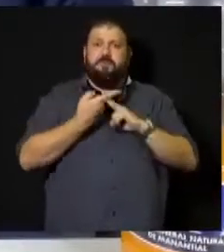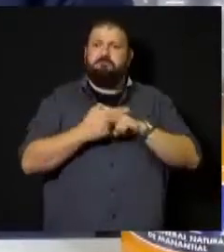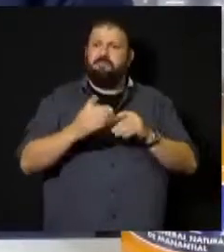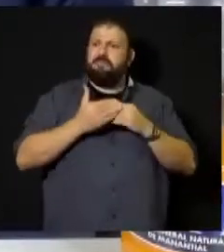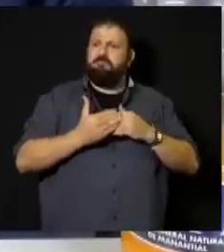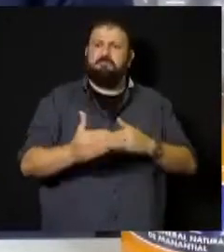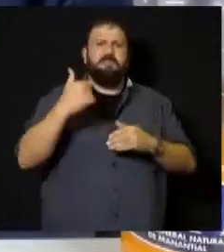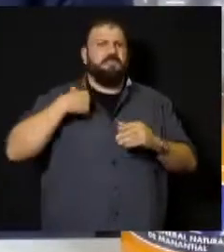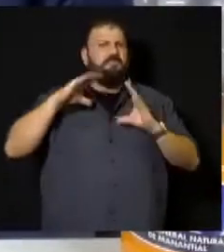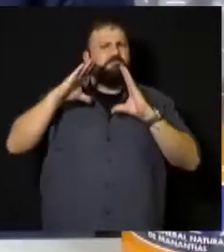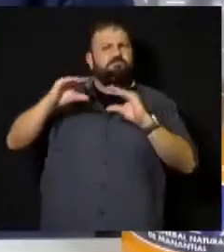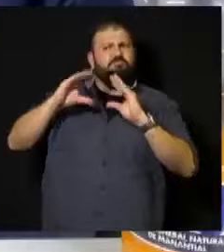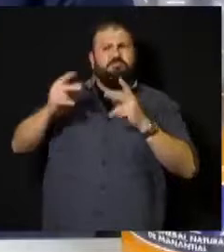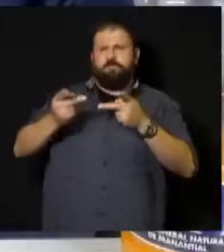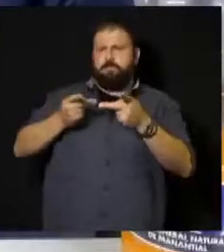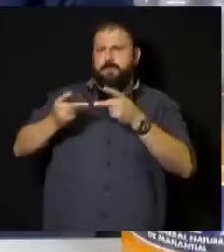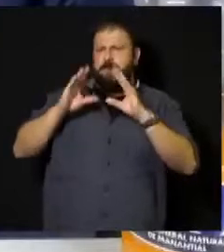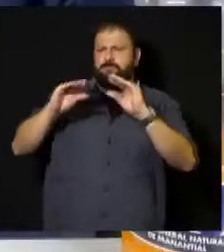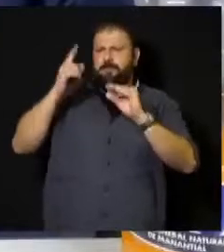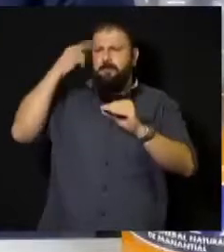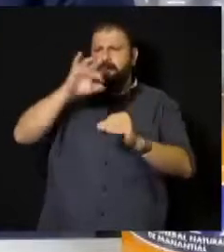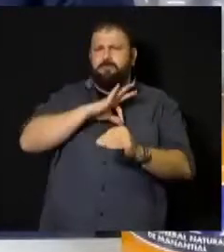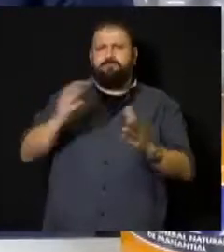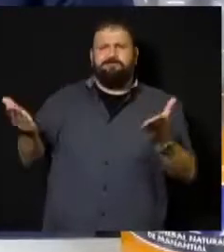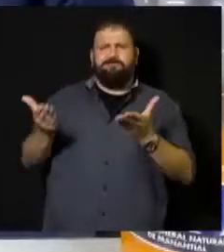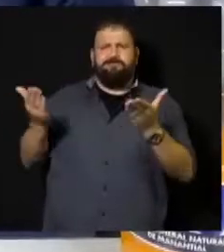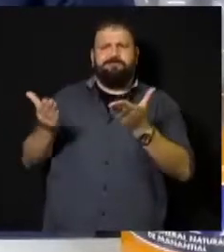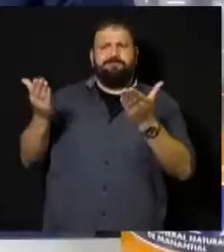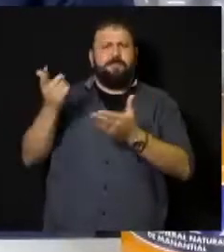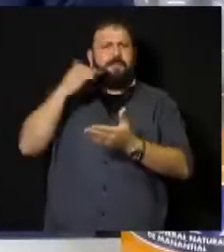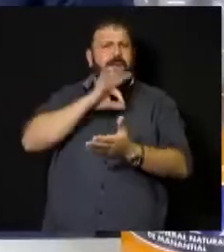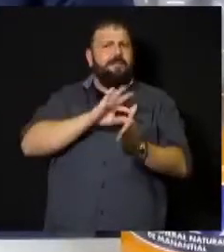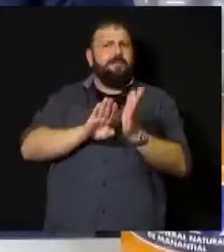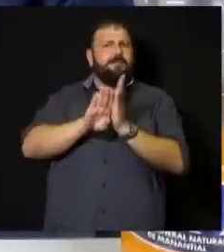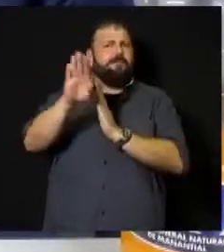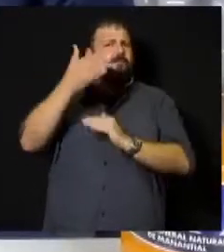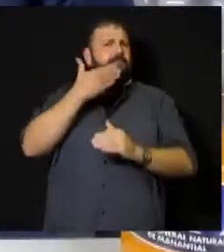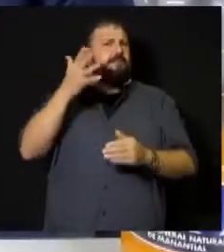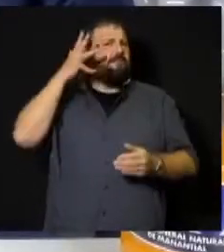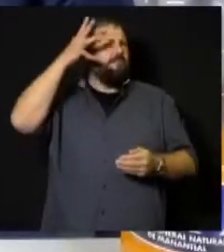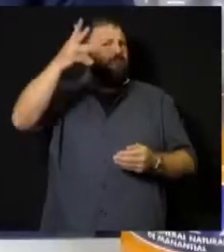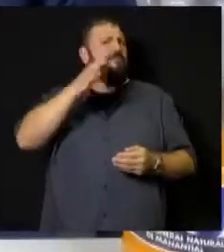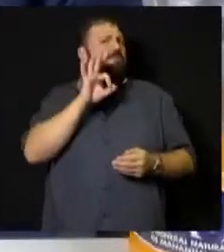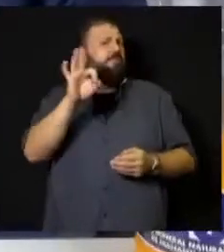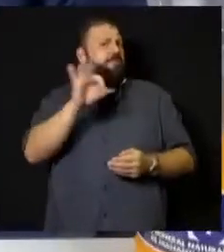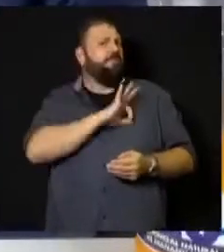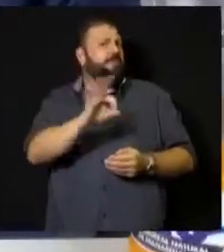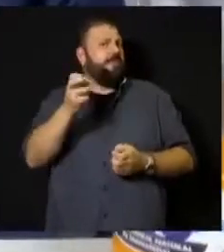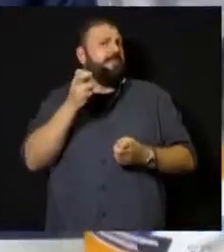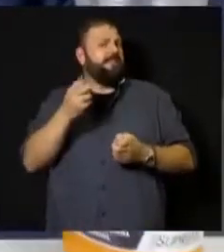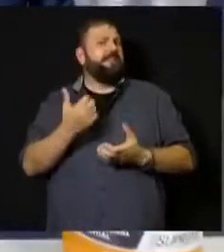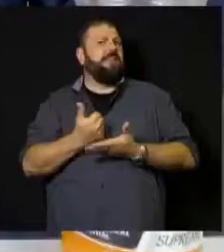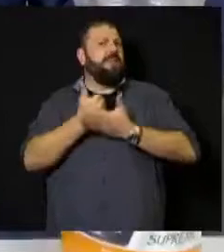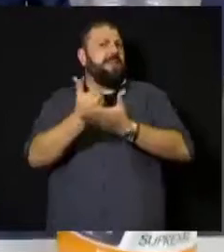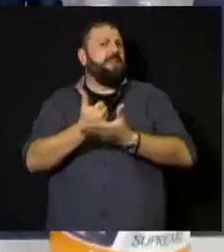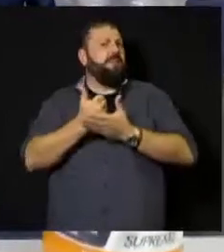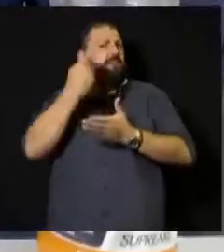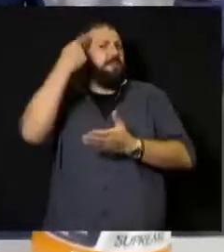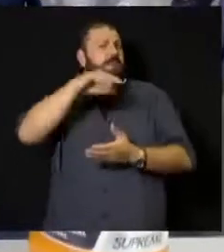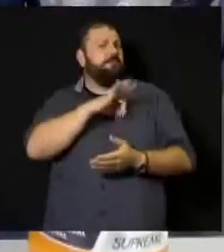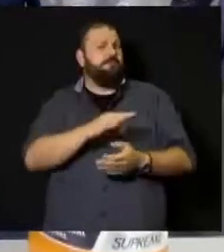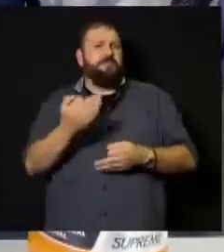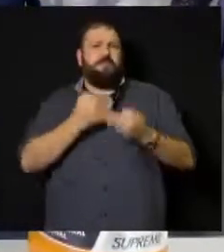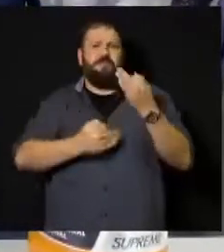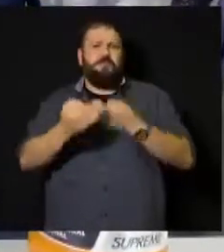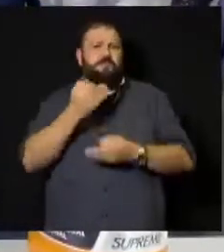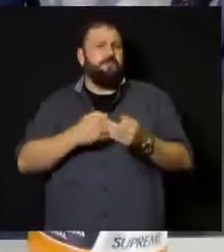1, we do the training, personalized training, and of course this helps us a lot. What to now we're saving a lot of time.